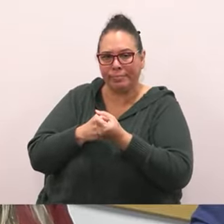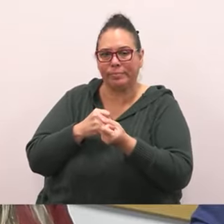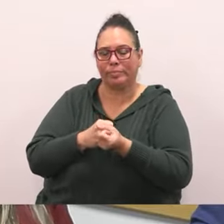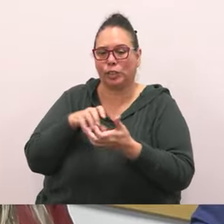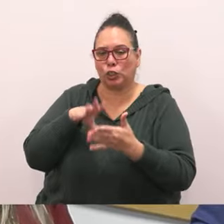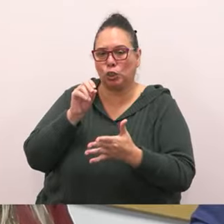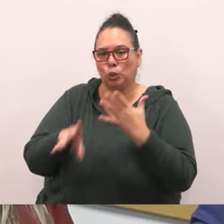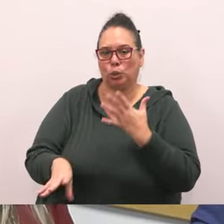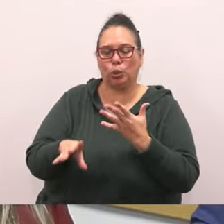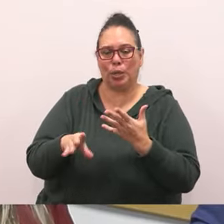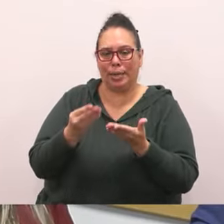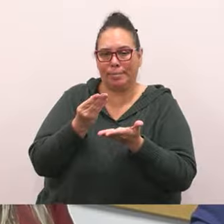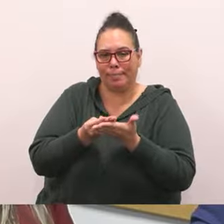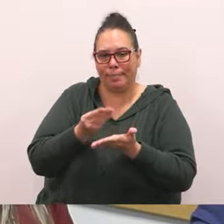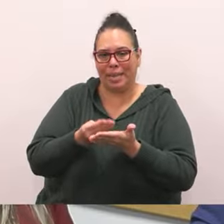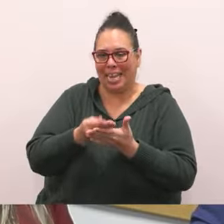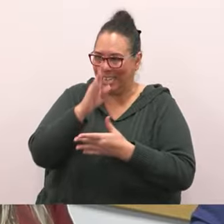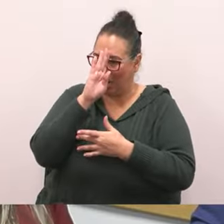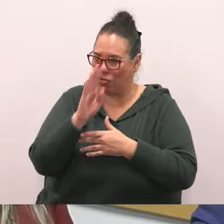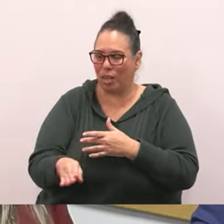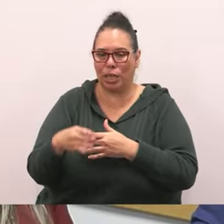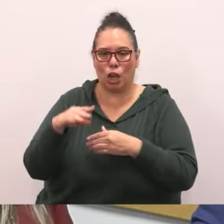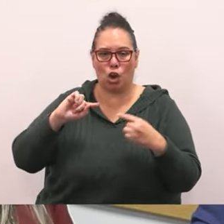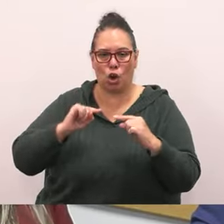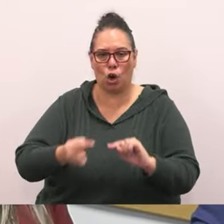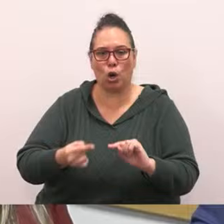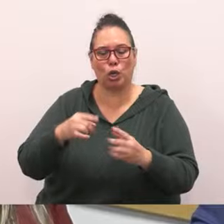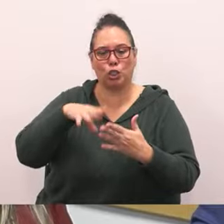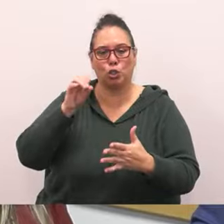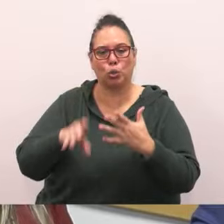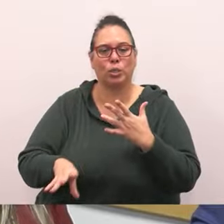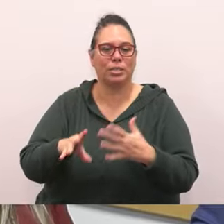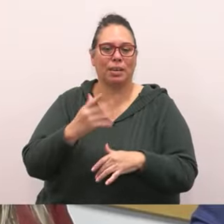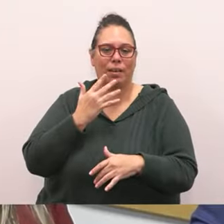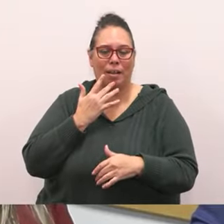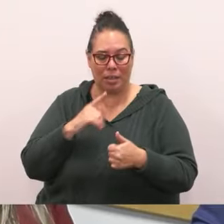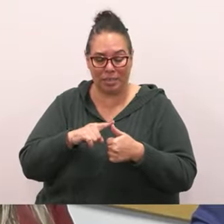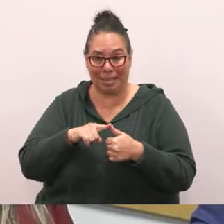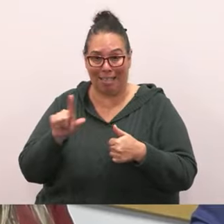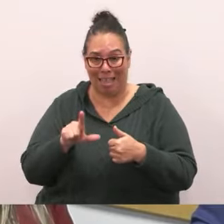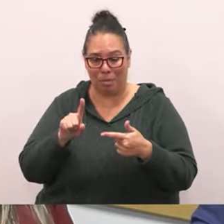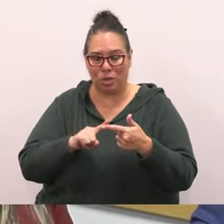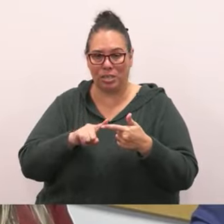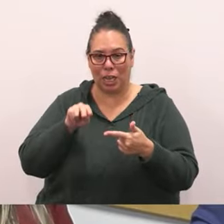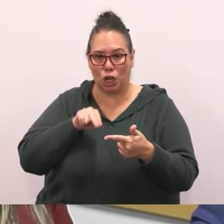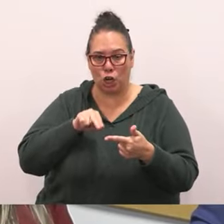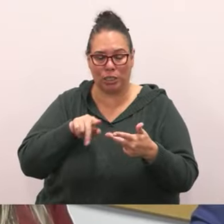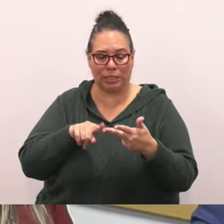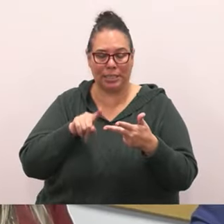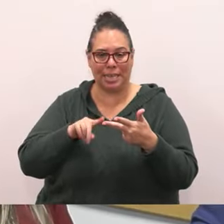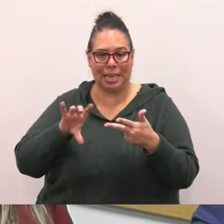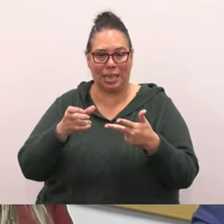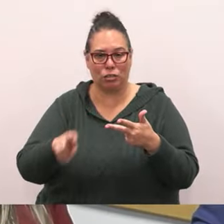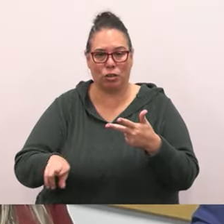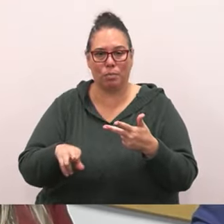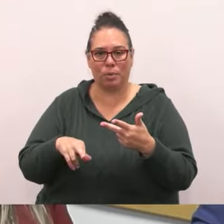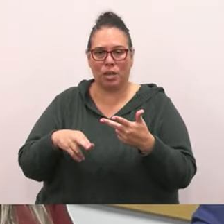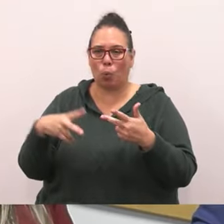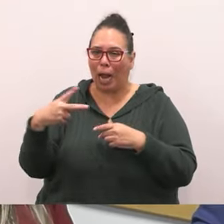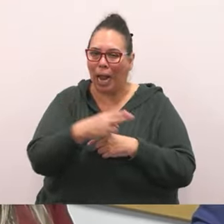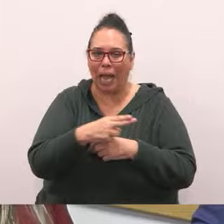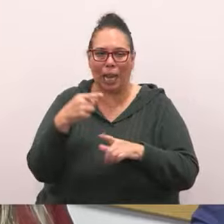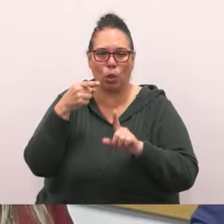that directly serve students of color, including libraries, counselors, nurses, classroom supports. We undercut the very goals DEI is meant to achieve.